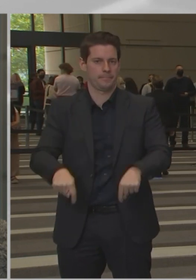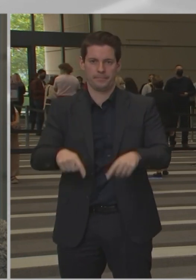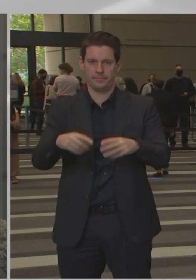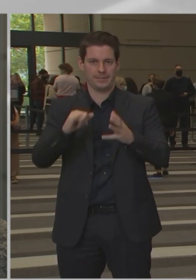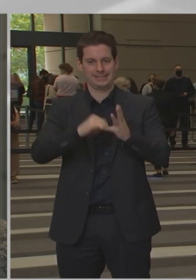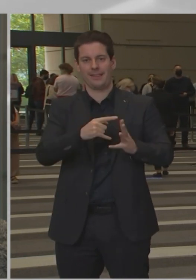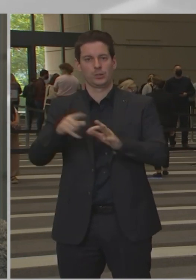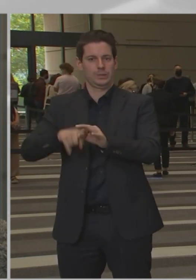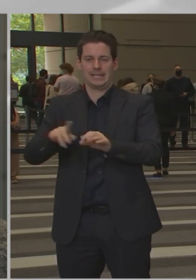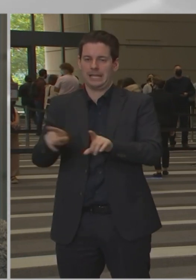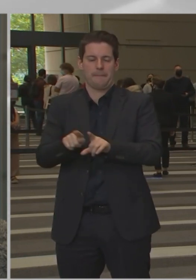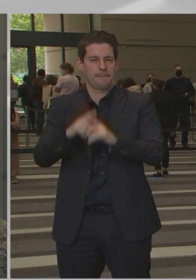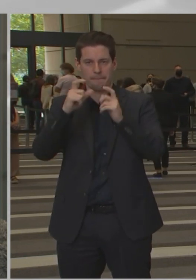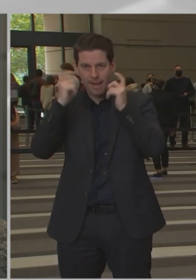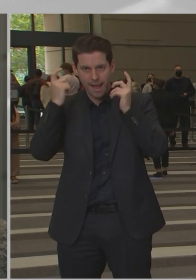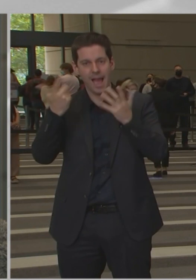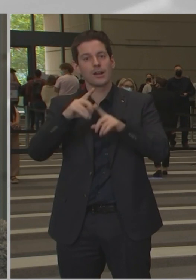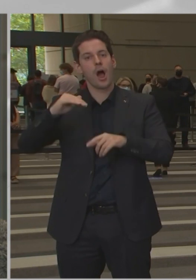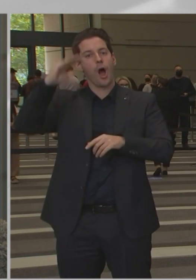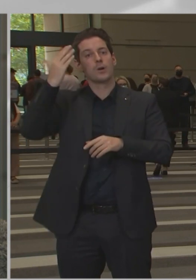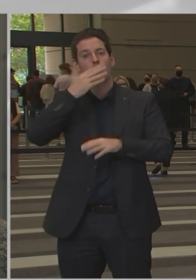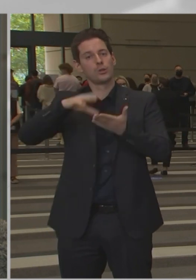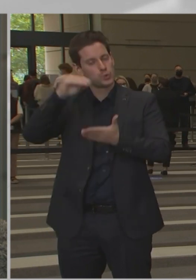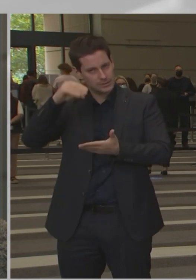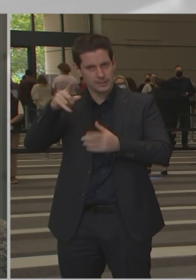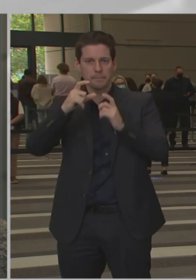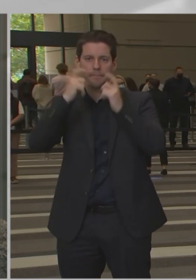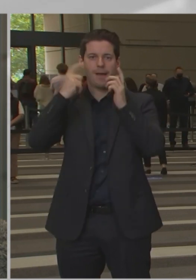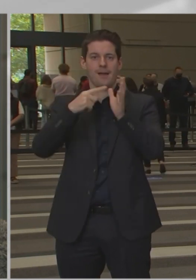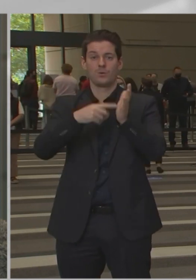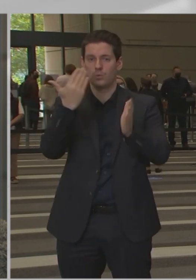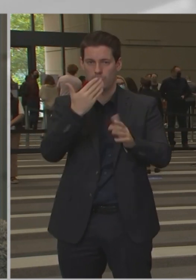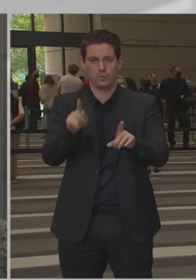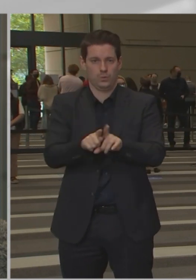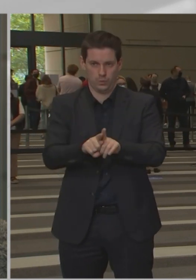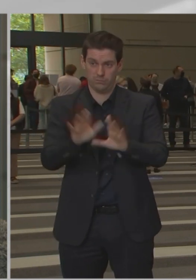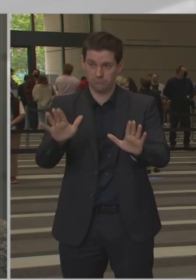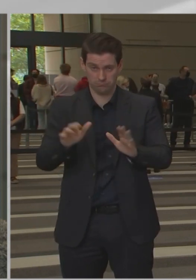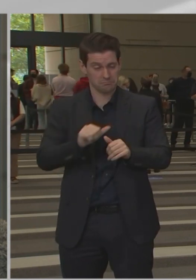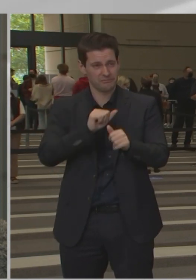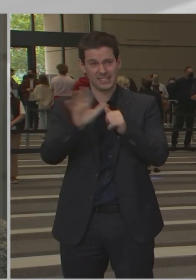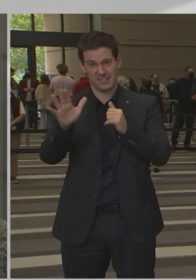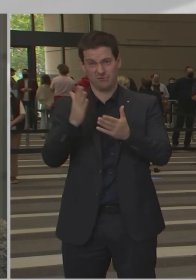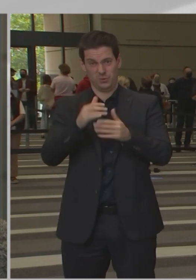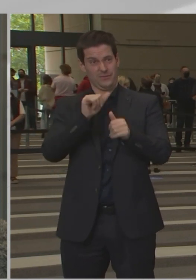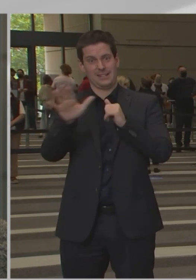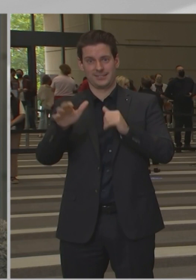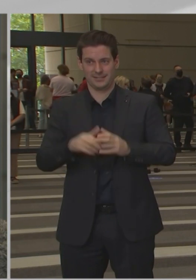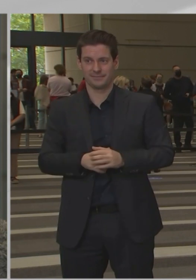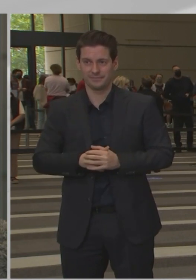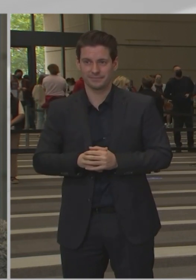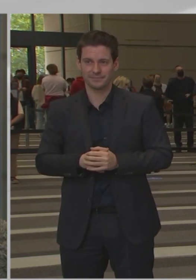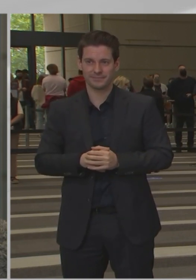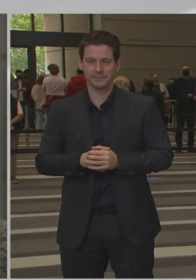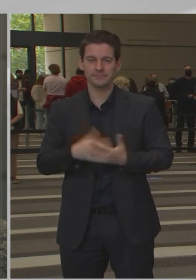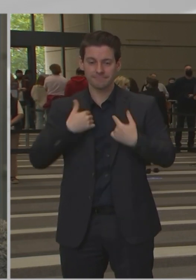that's fantastic news. And as I said today, we're here at the vaccination centre just to ensure everything's running smoothly. From all reports,